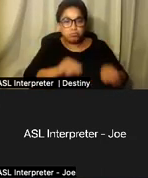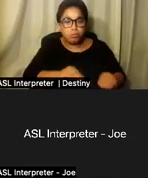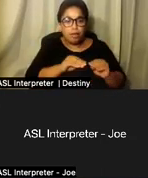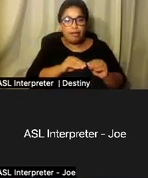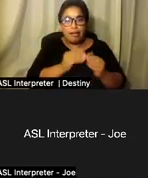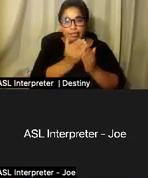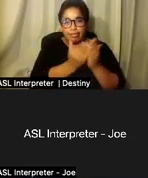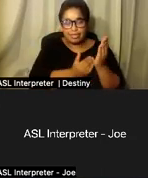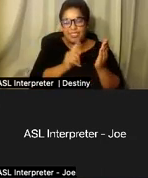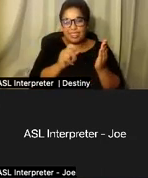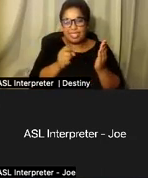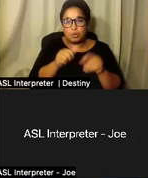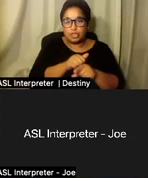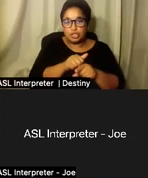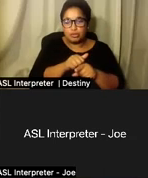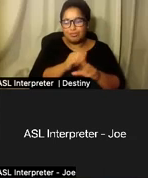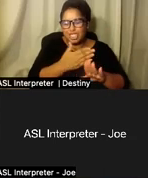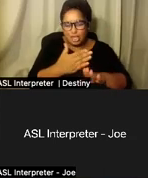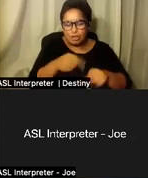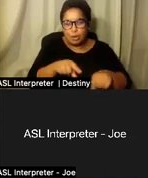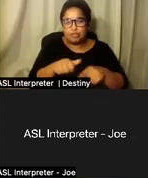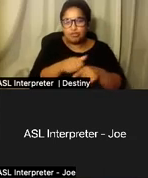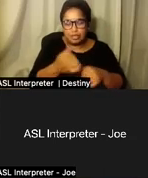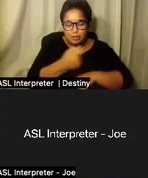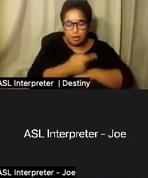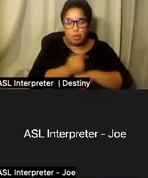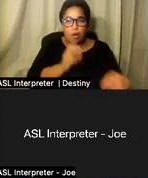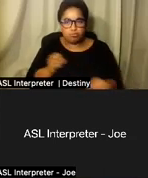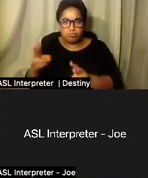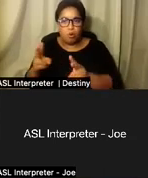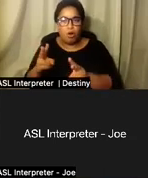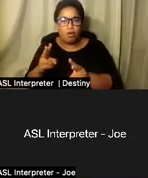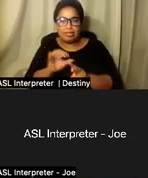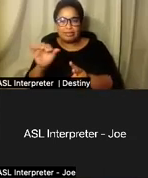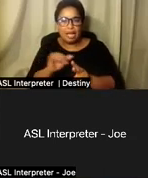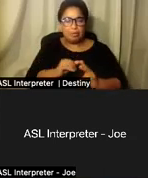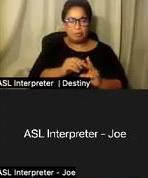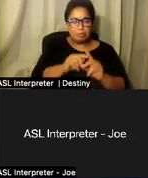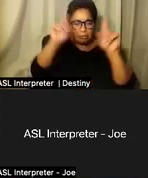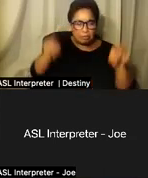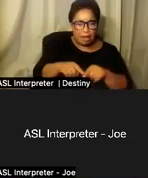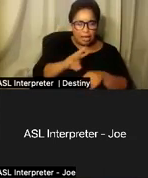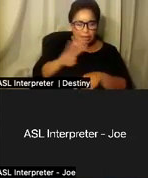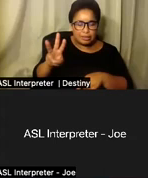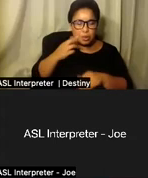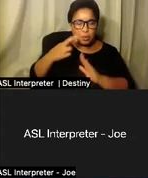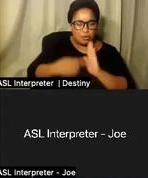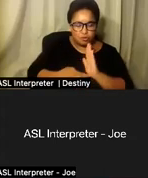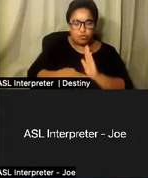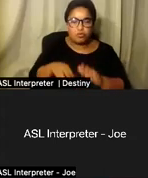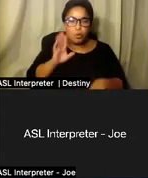were shared in today's training onto the webpage where you registered to attend. So that will be coming out